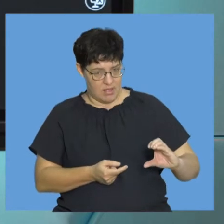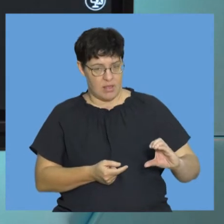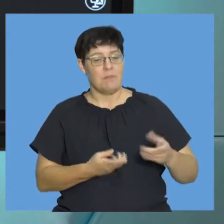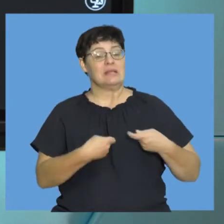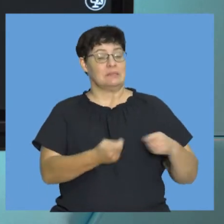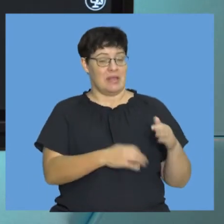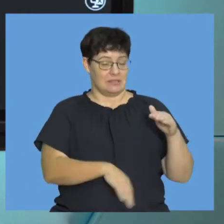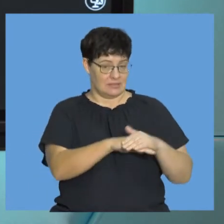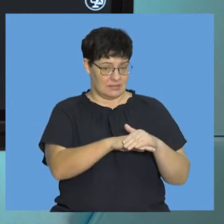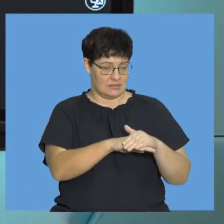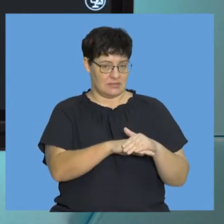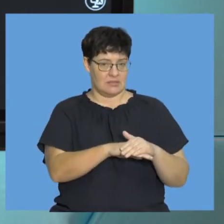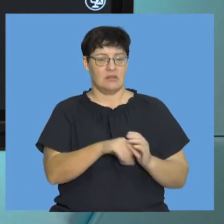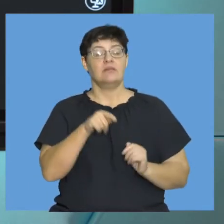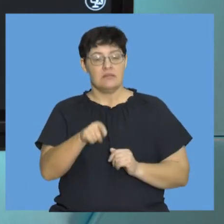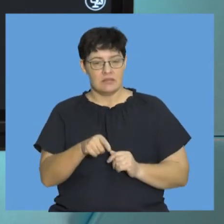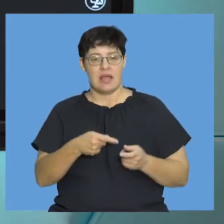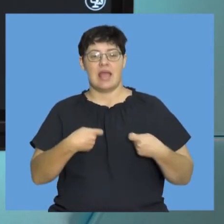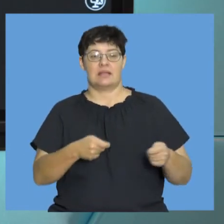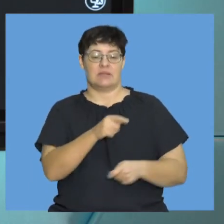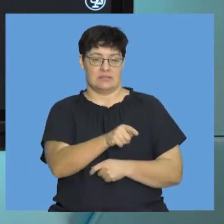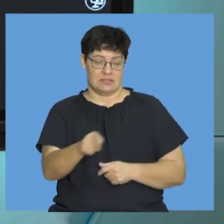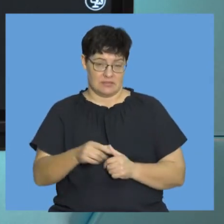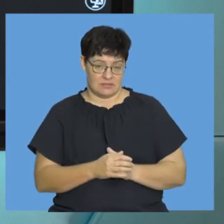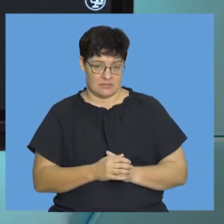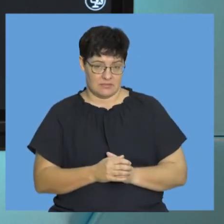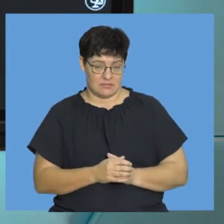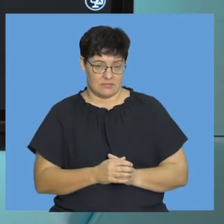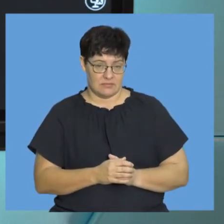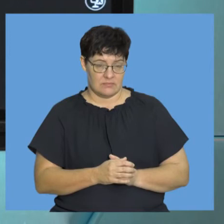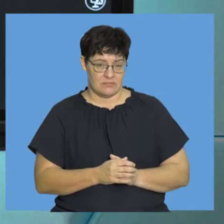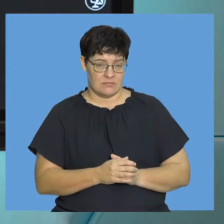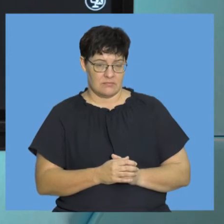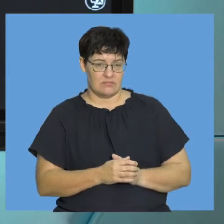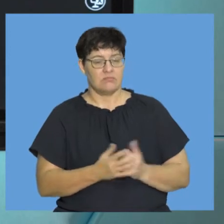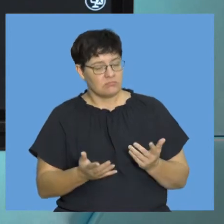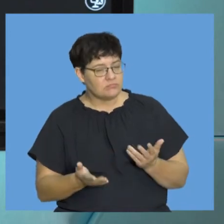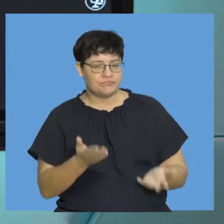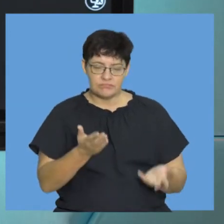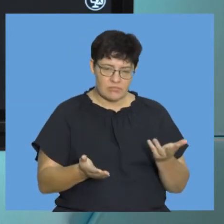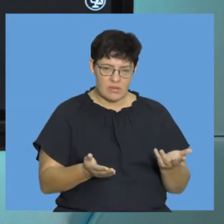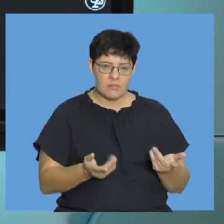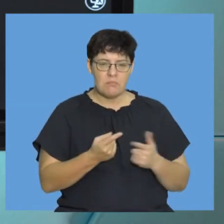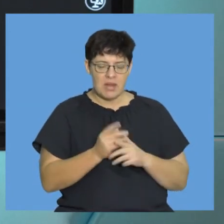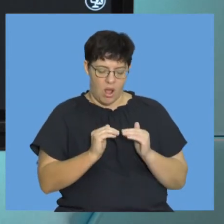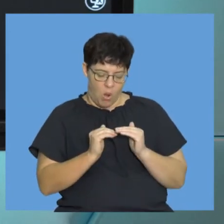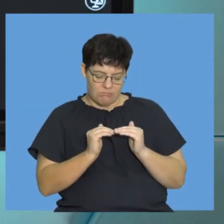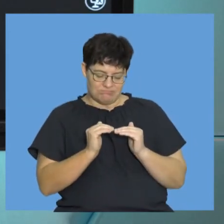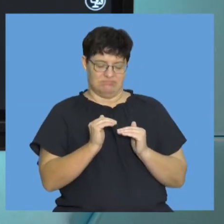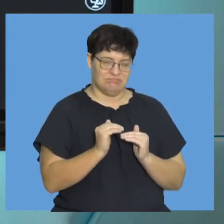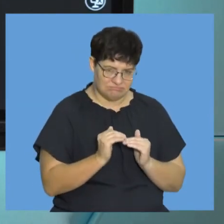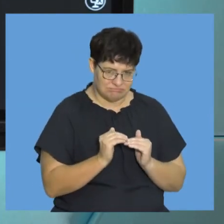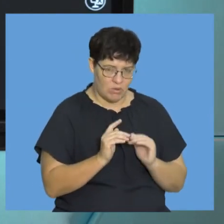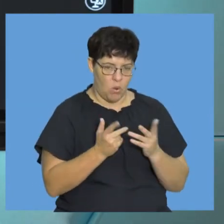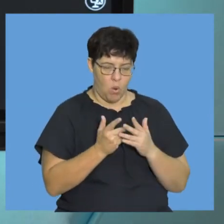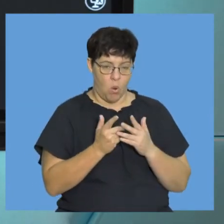amount to be spent on a particular expense. Yes, within reason. If you are slightly over